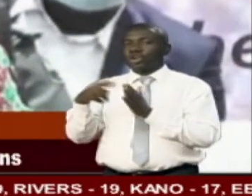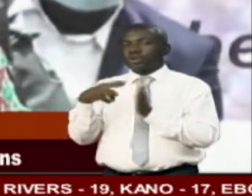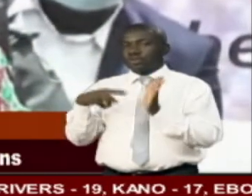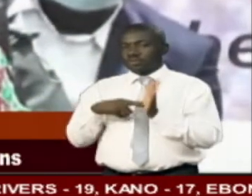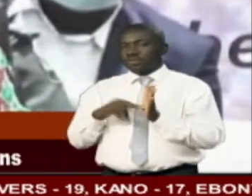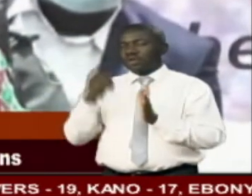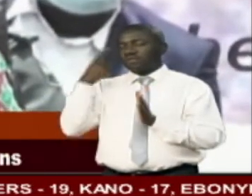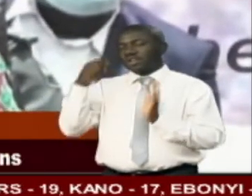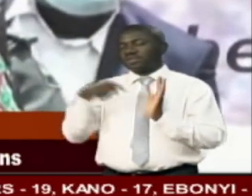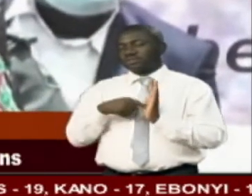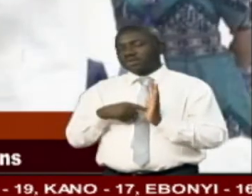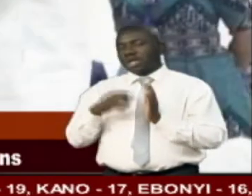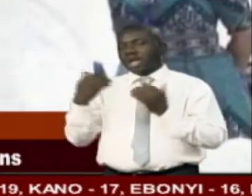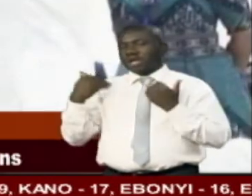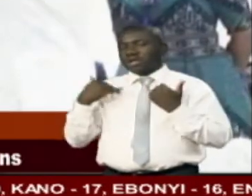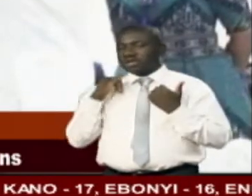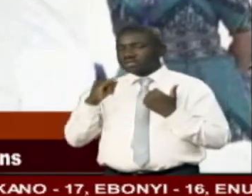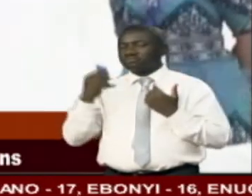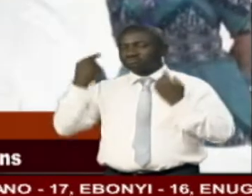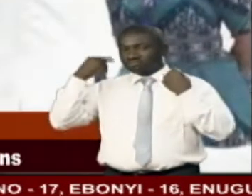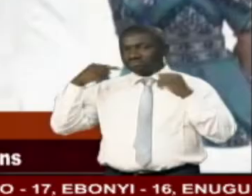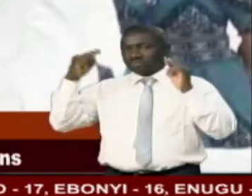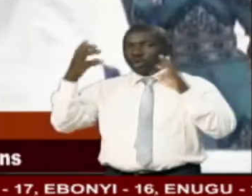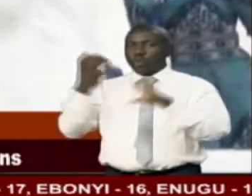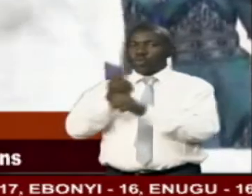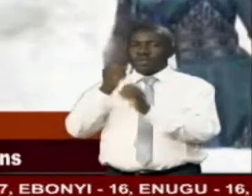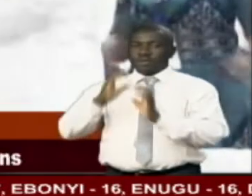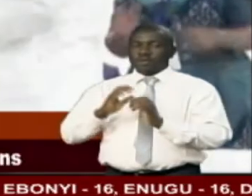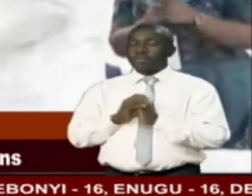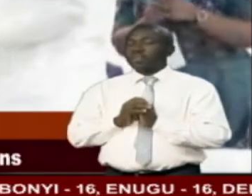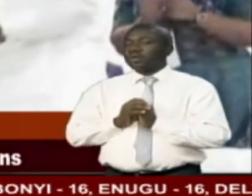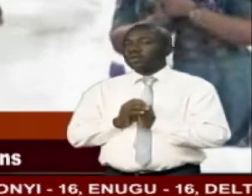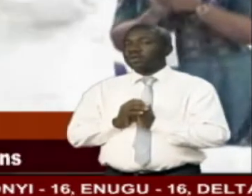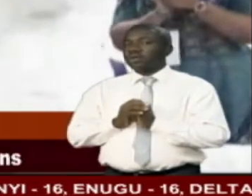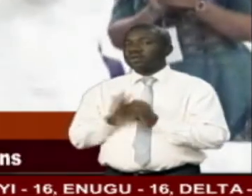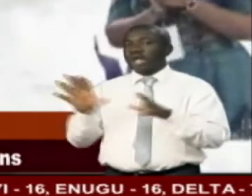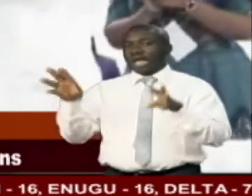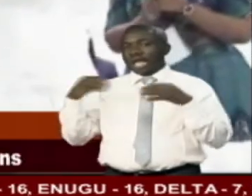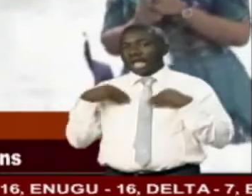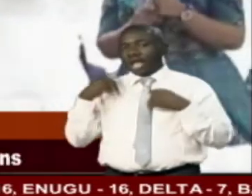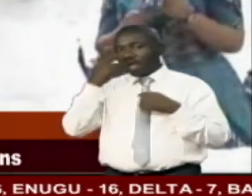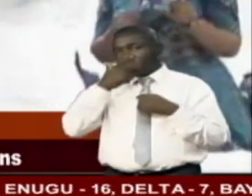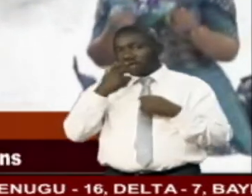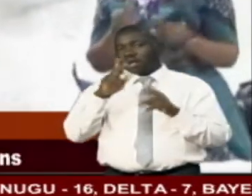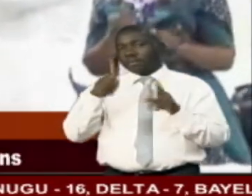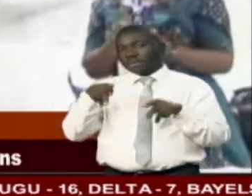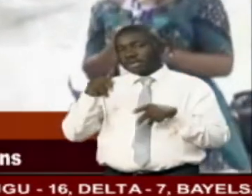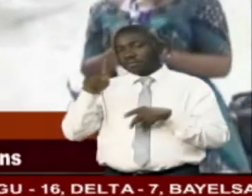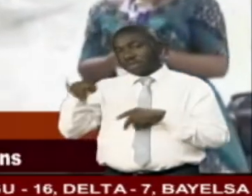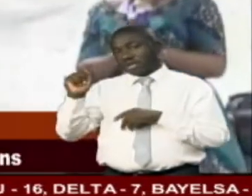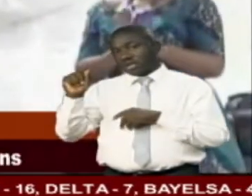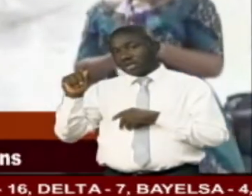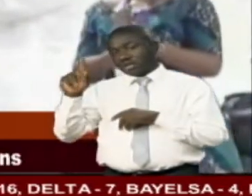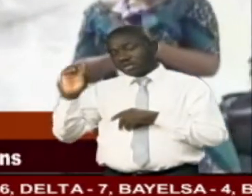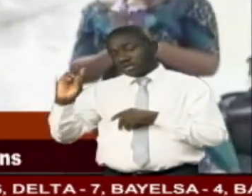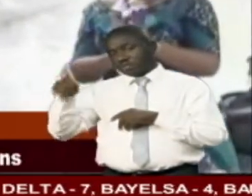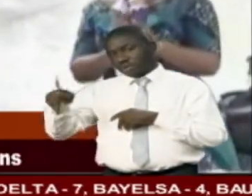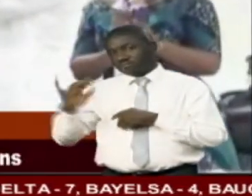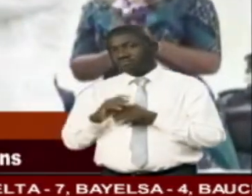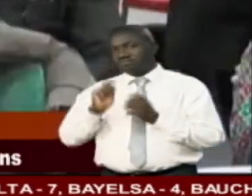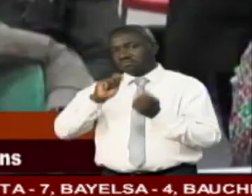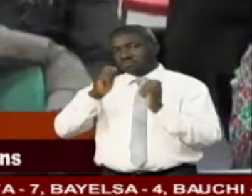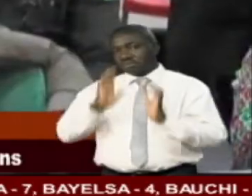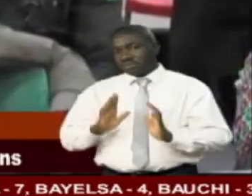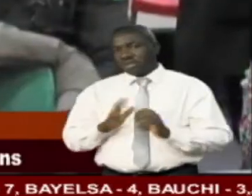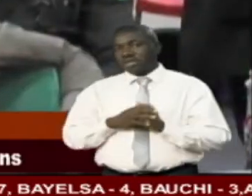is hereby declared winner. In his acceptance speech, the PDP candidate for the October 10 governorship election in Ondo State,